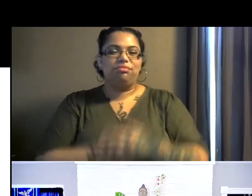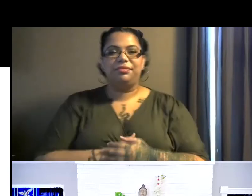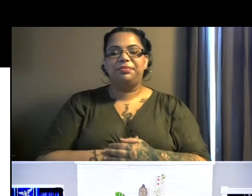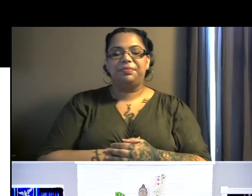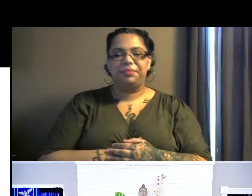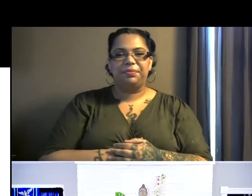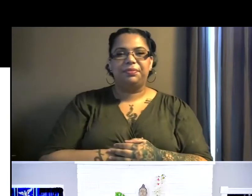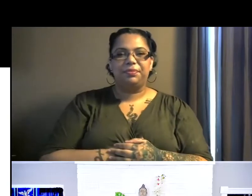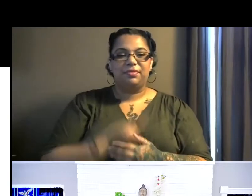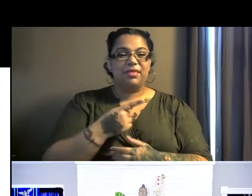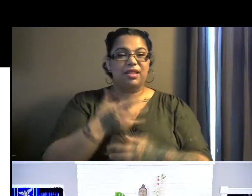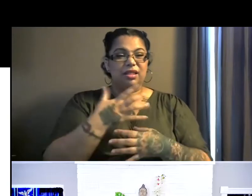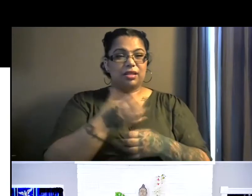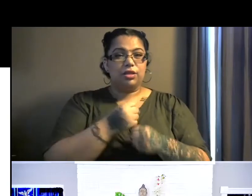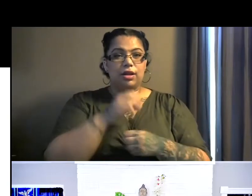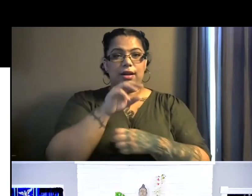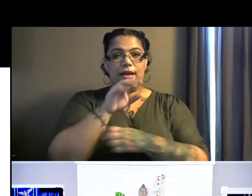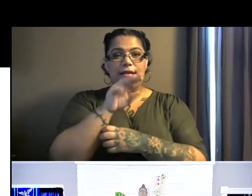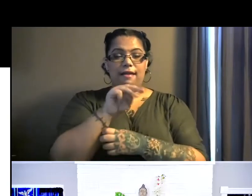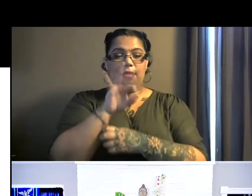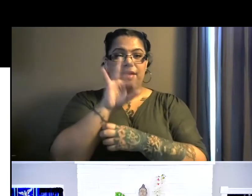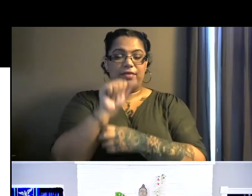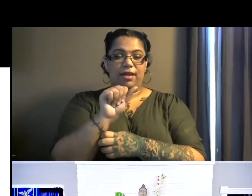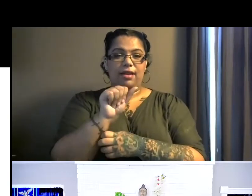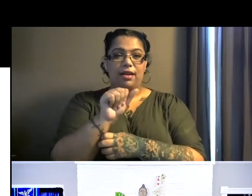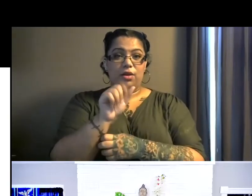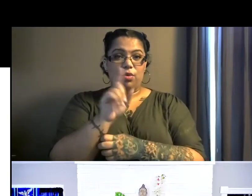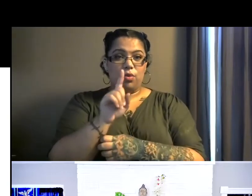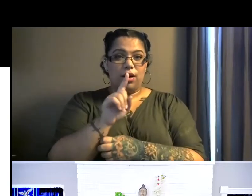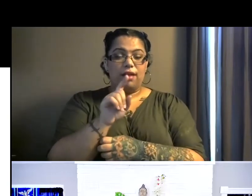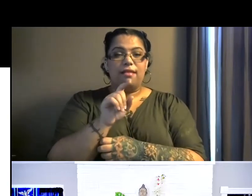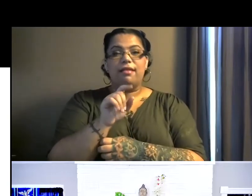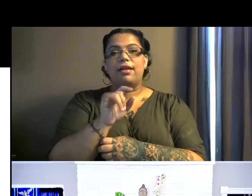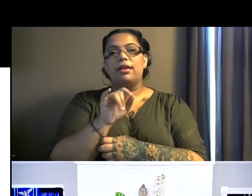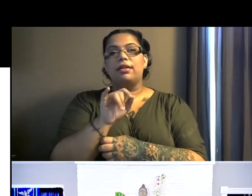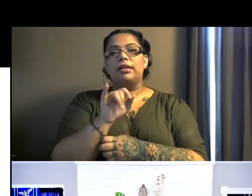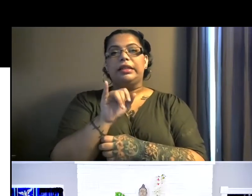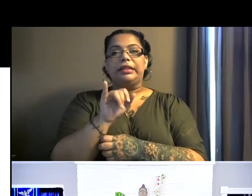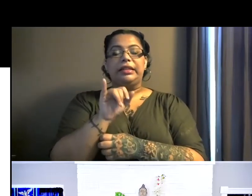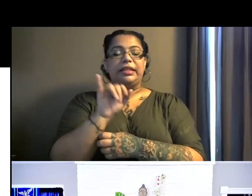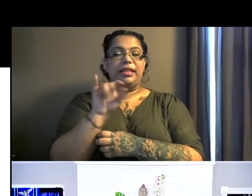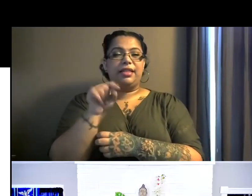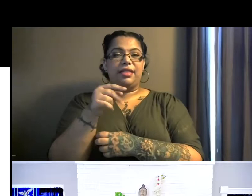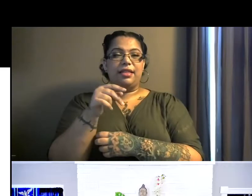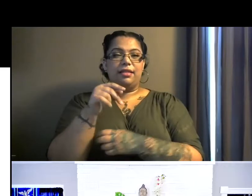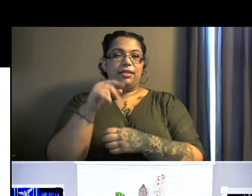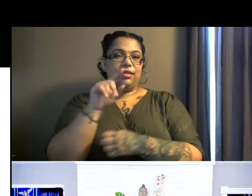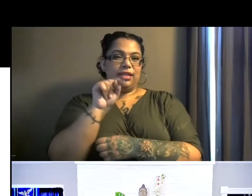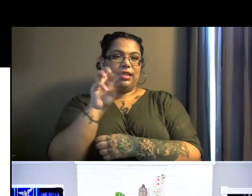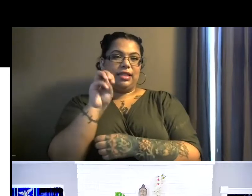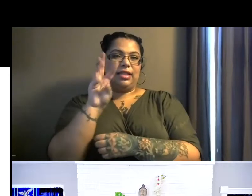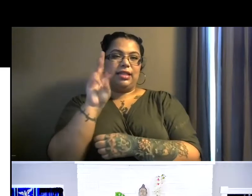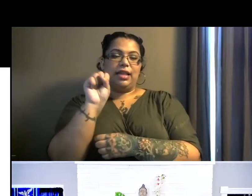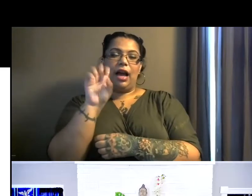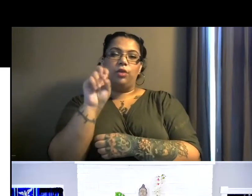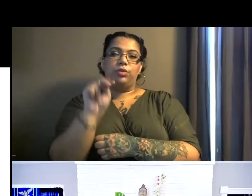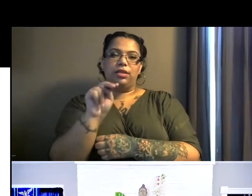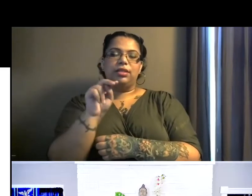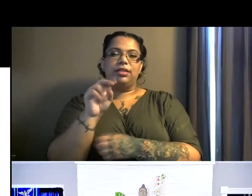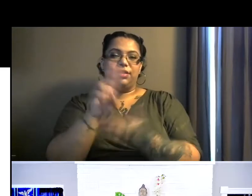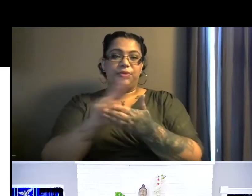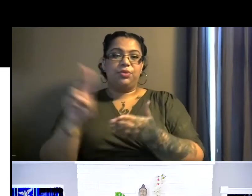While earning an MFA in theater arts at Towson University,